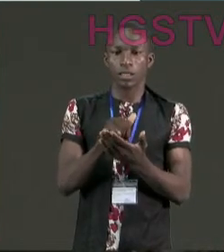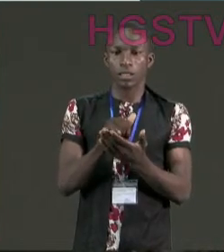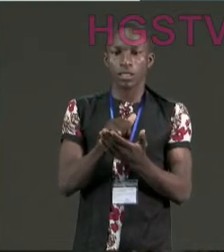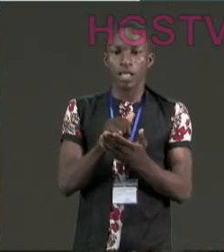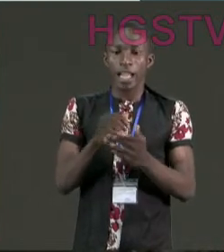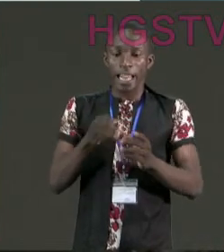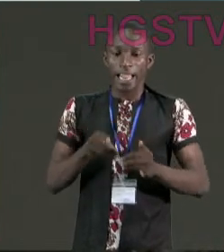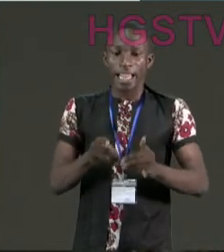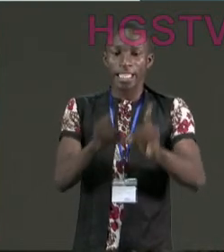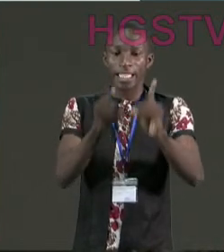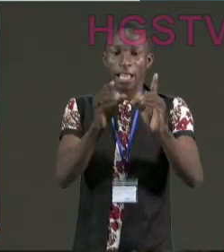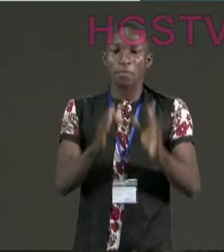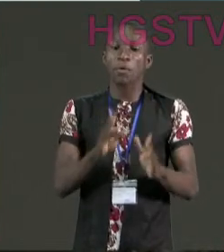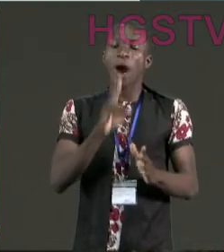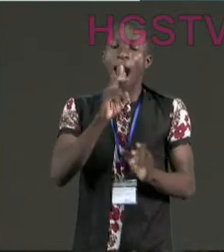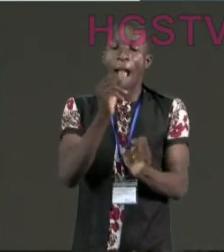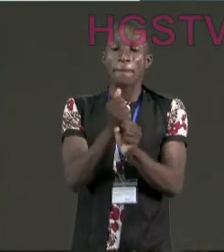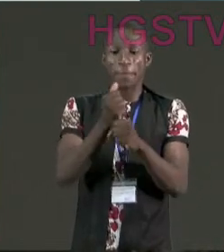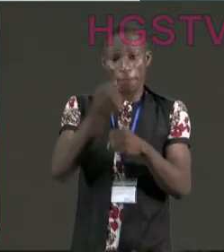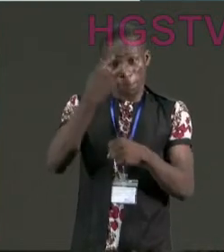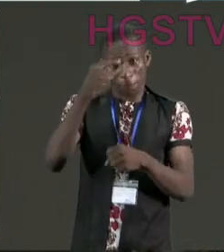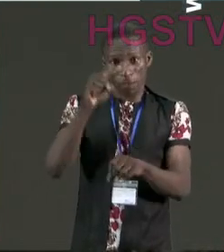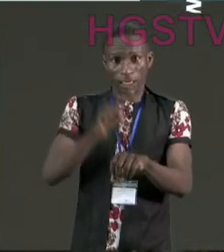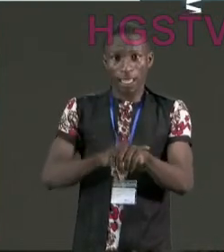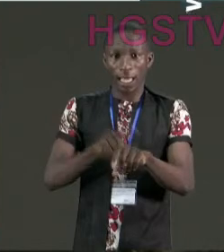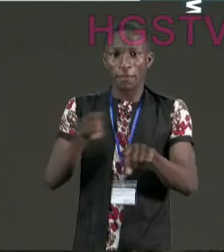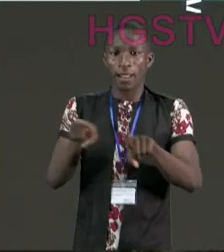disciples are made for a time like this.